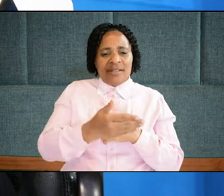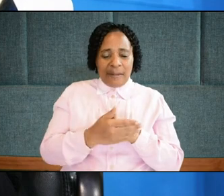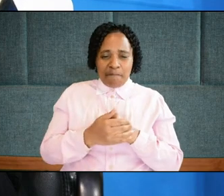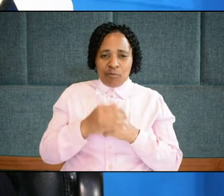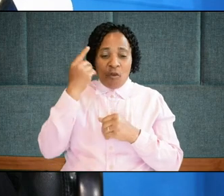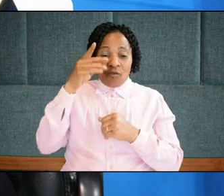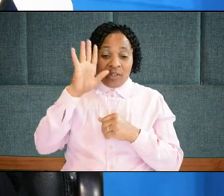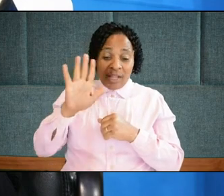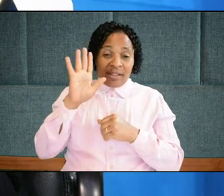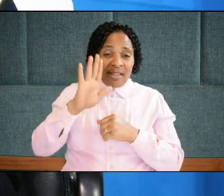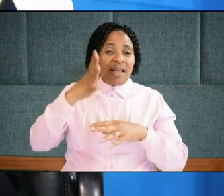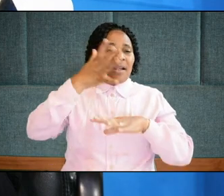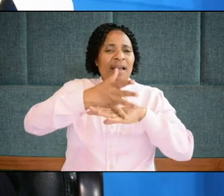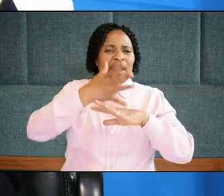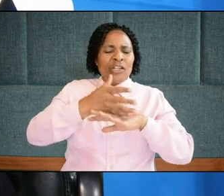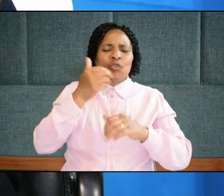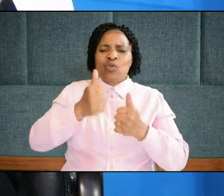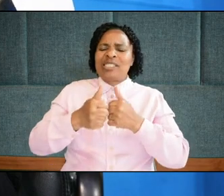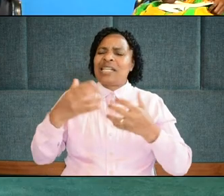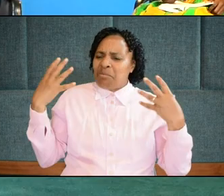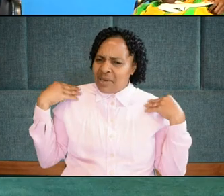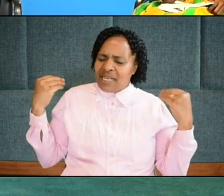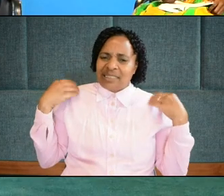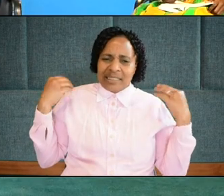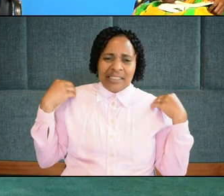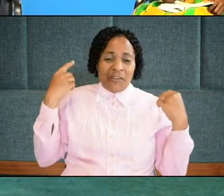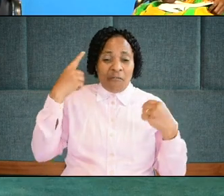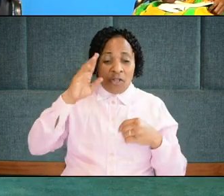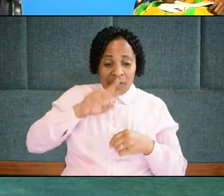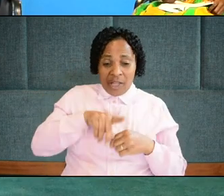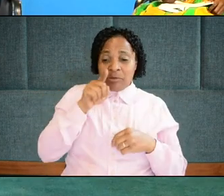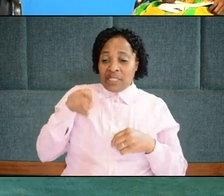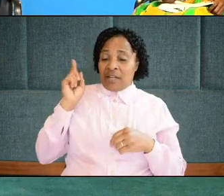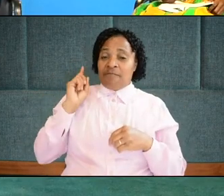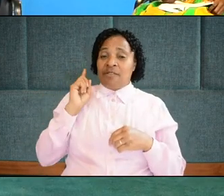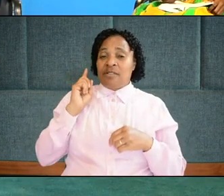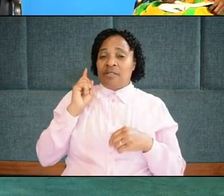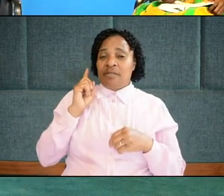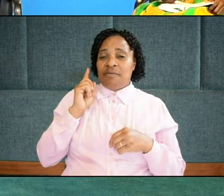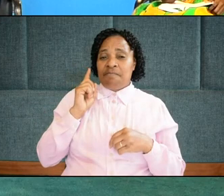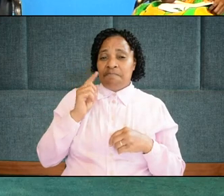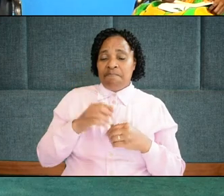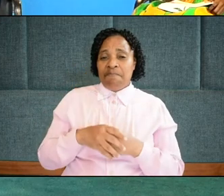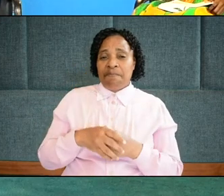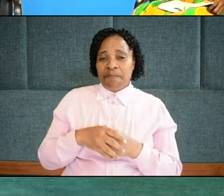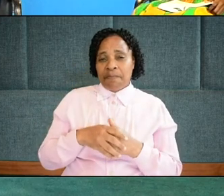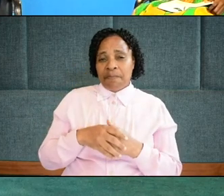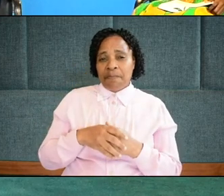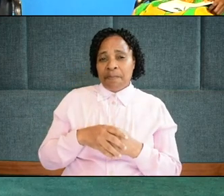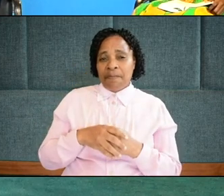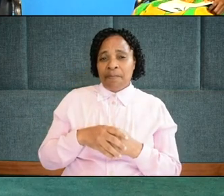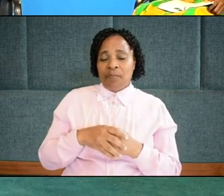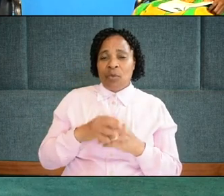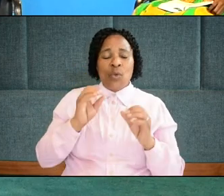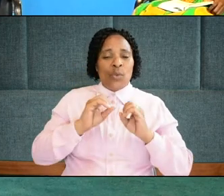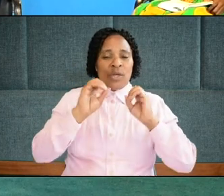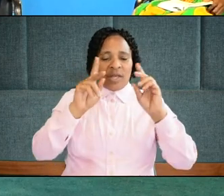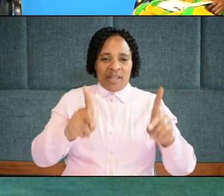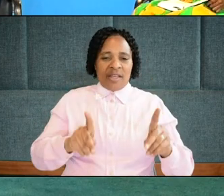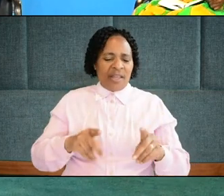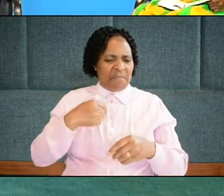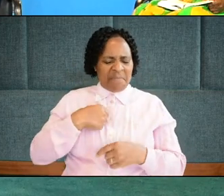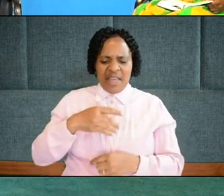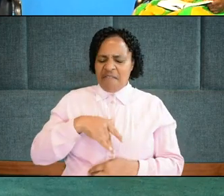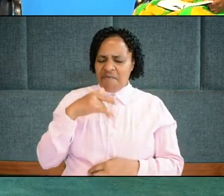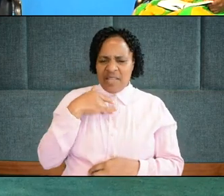of the deception that was practiced to the Israelites themselves within the, and amongst themselves? Okay, so